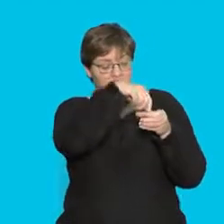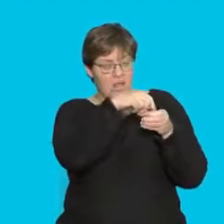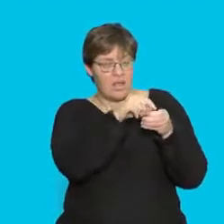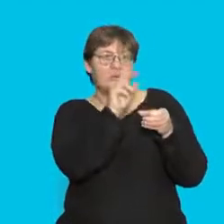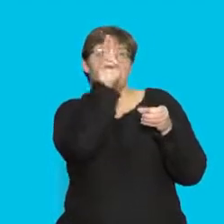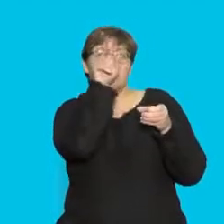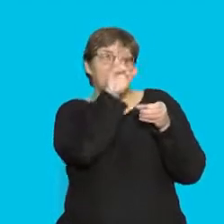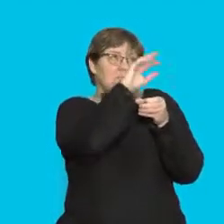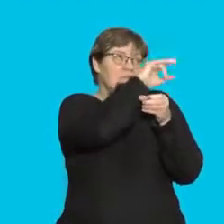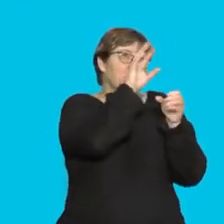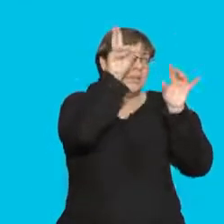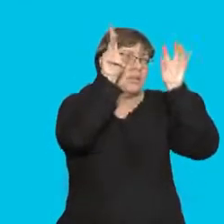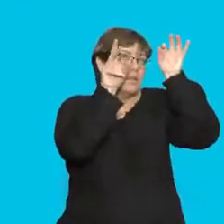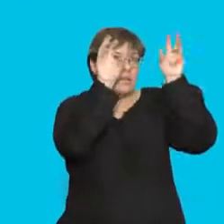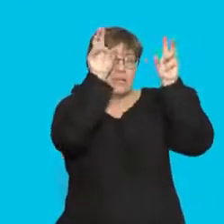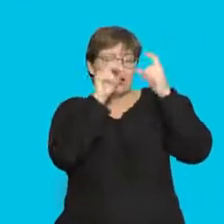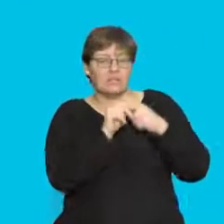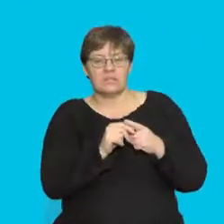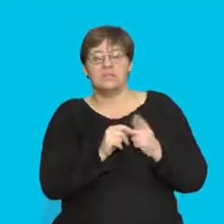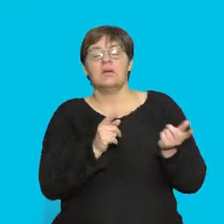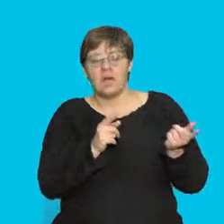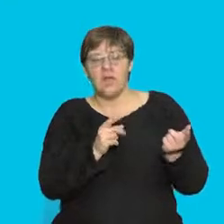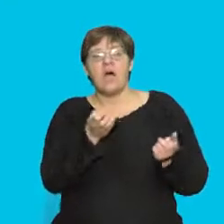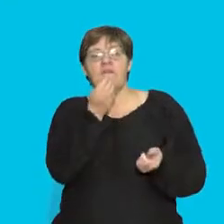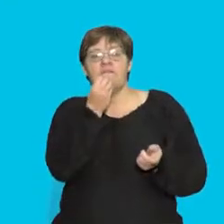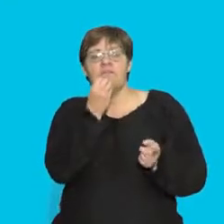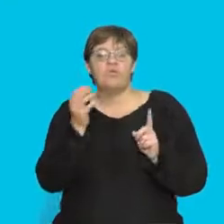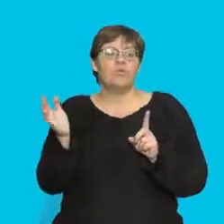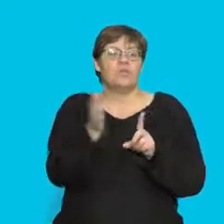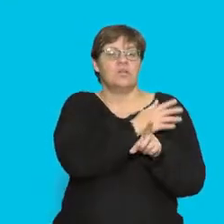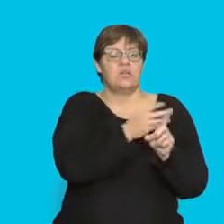its rock and it sticks out its little feeding